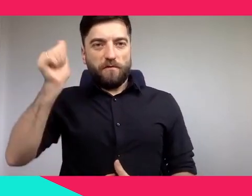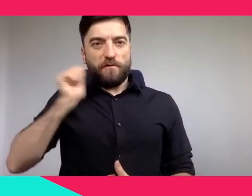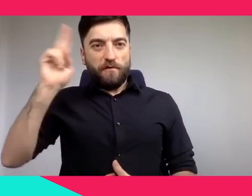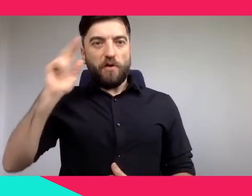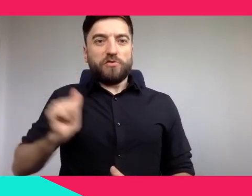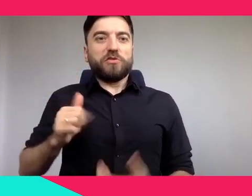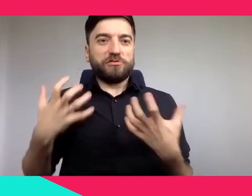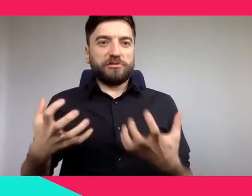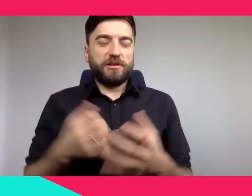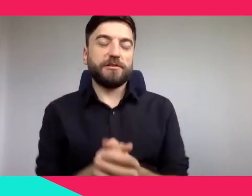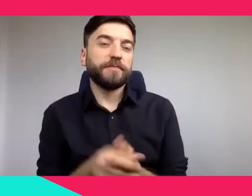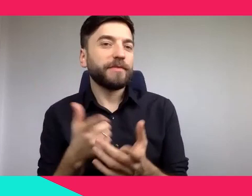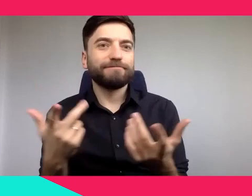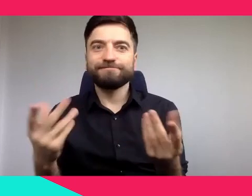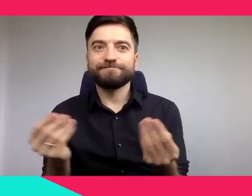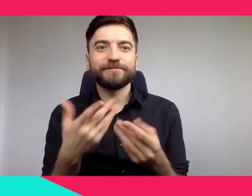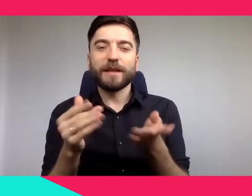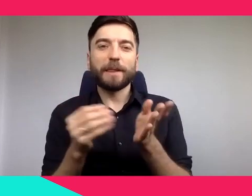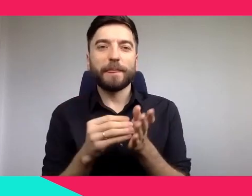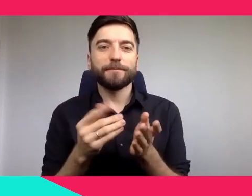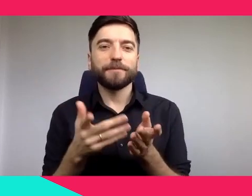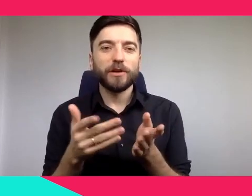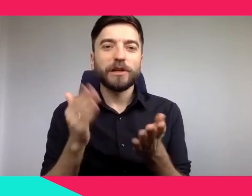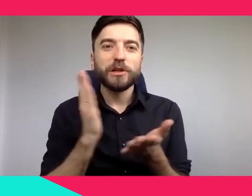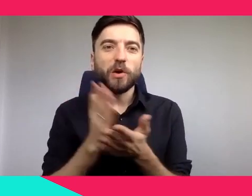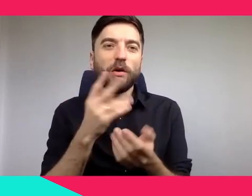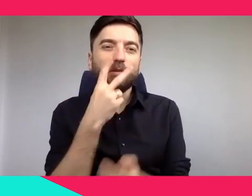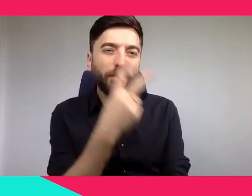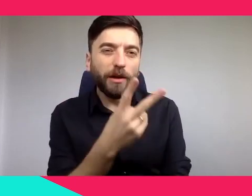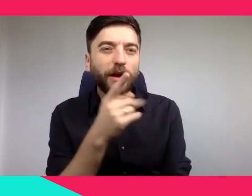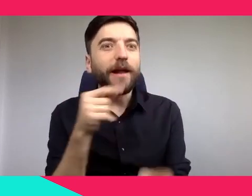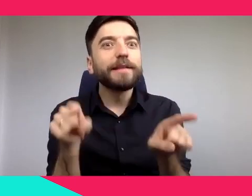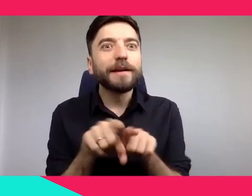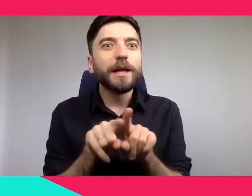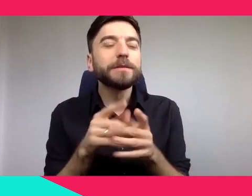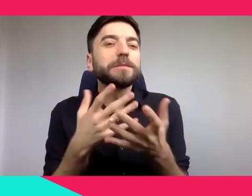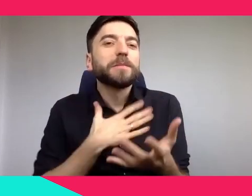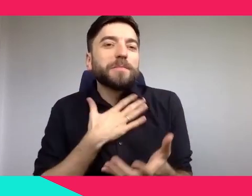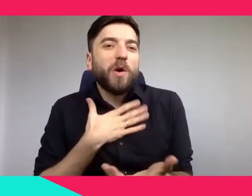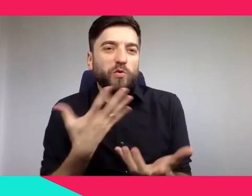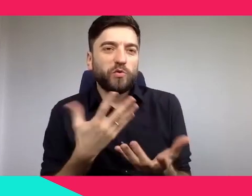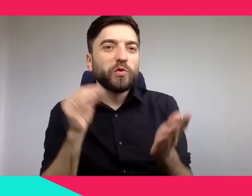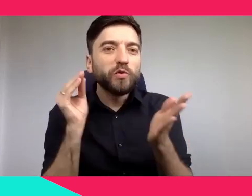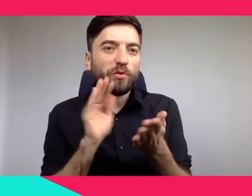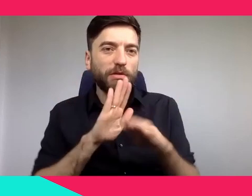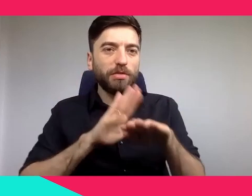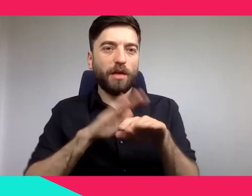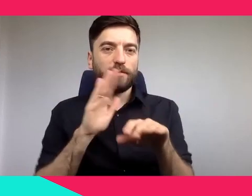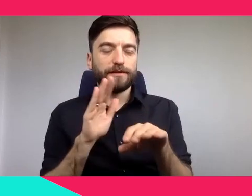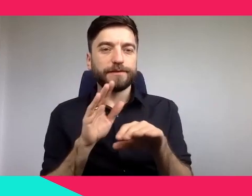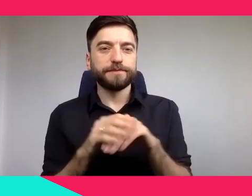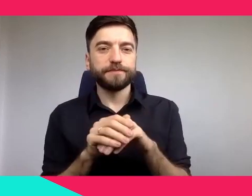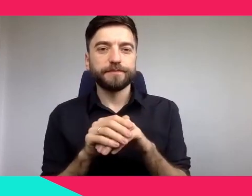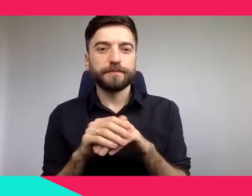instance, on the left top, you can see a survivor of the Auschwitz concentration camp showing his inmate uniform